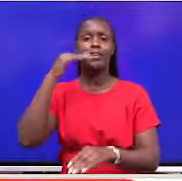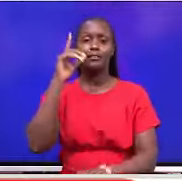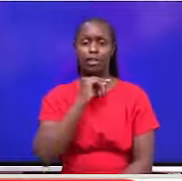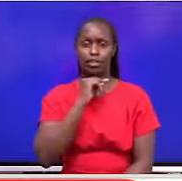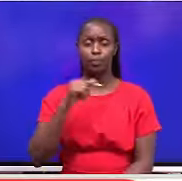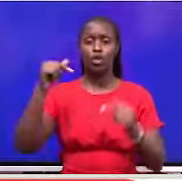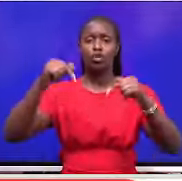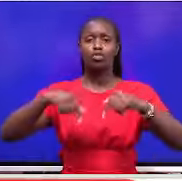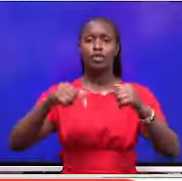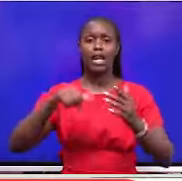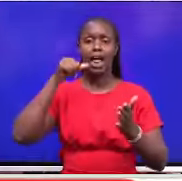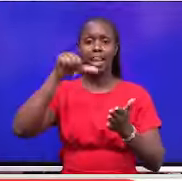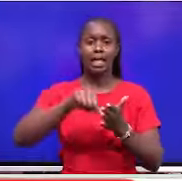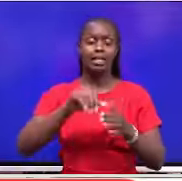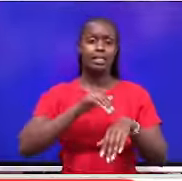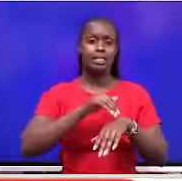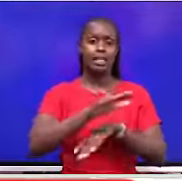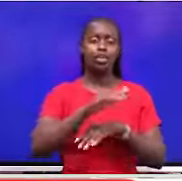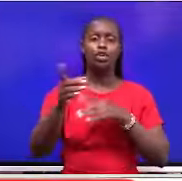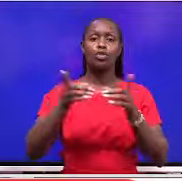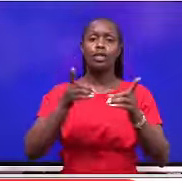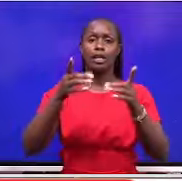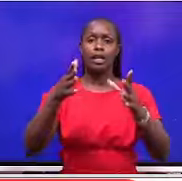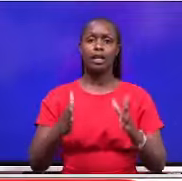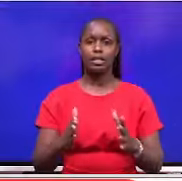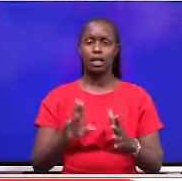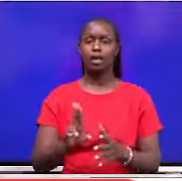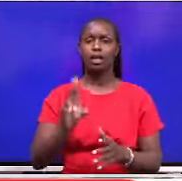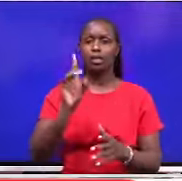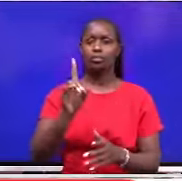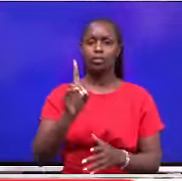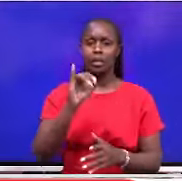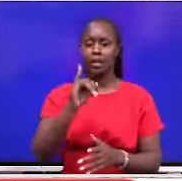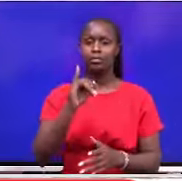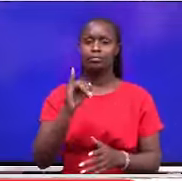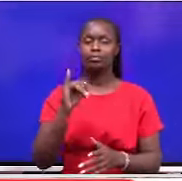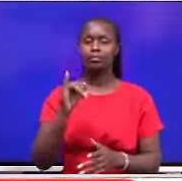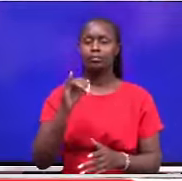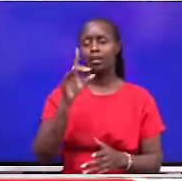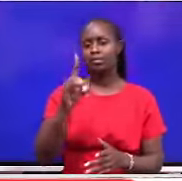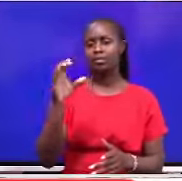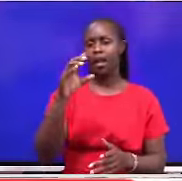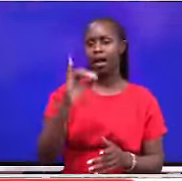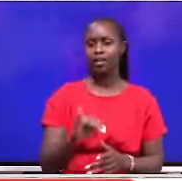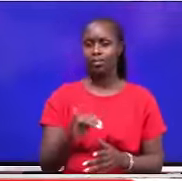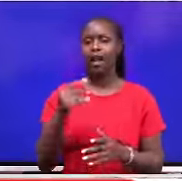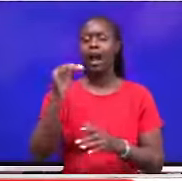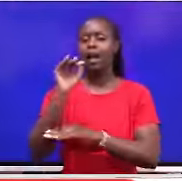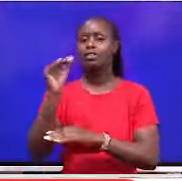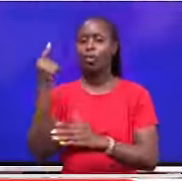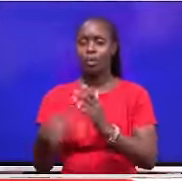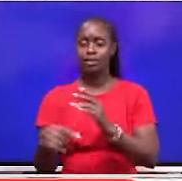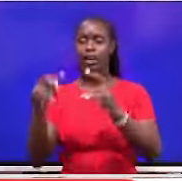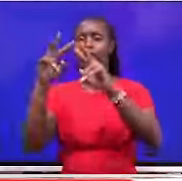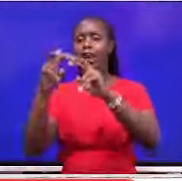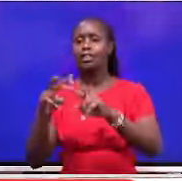in a letter addressed to the Director of Internal Affairs Unit of the National Police Service calling for thorough investigations into